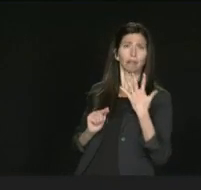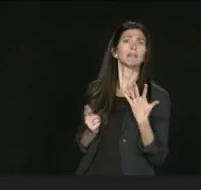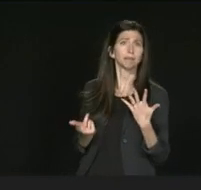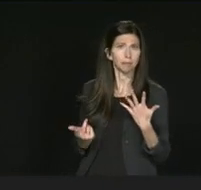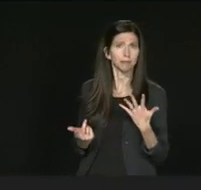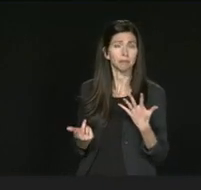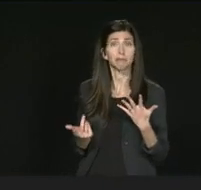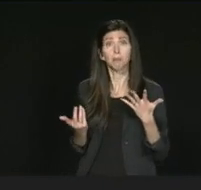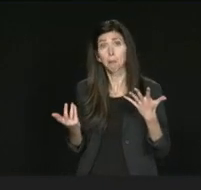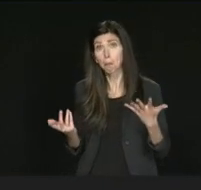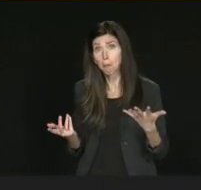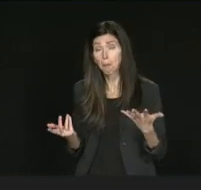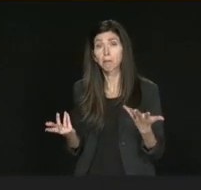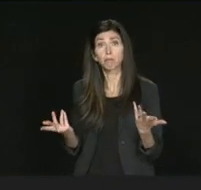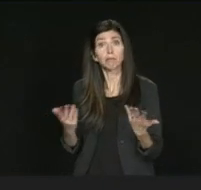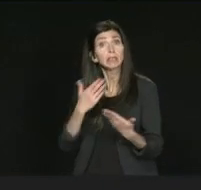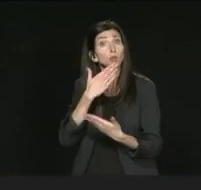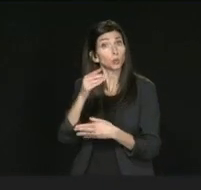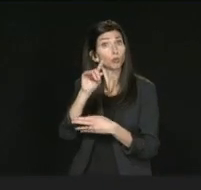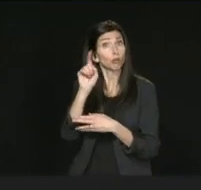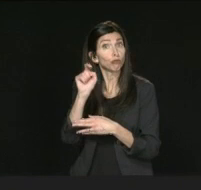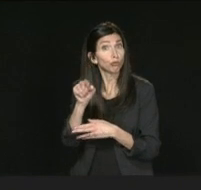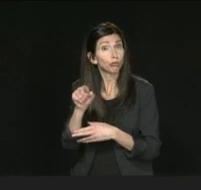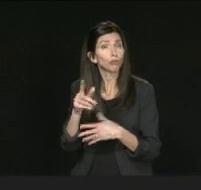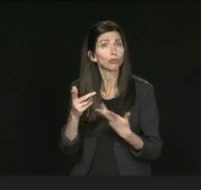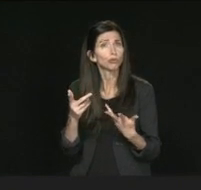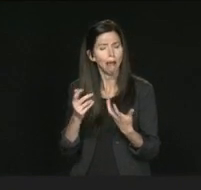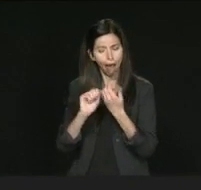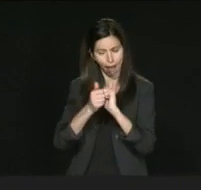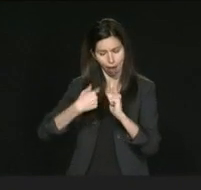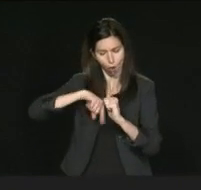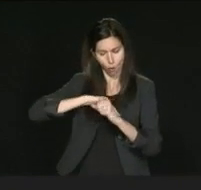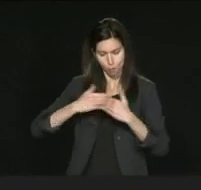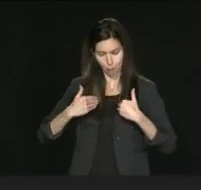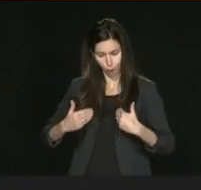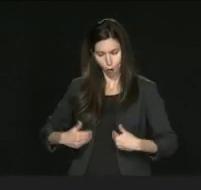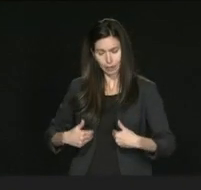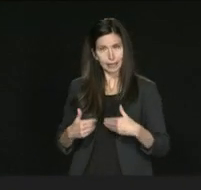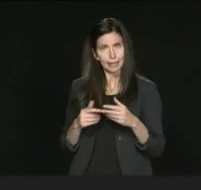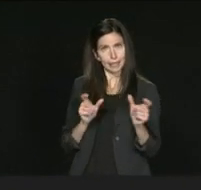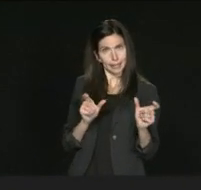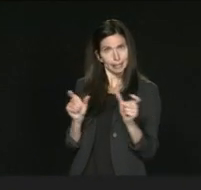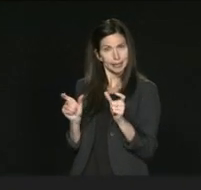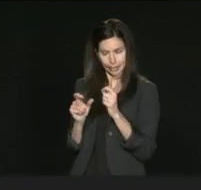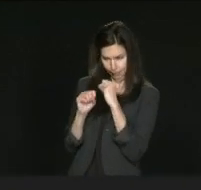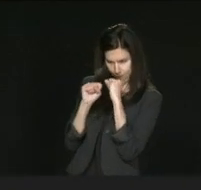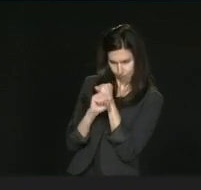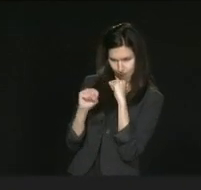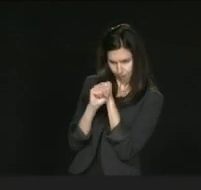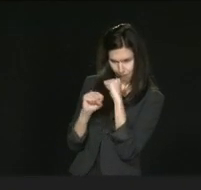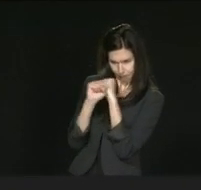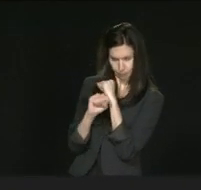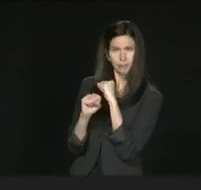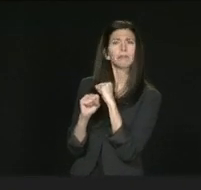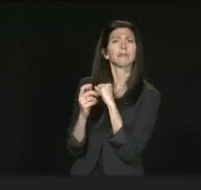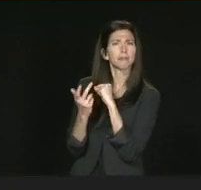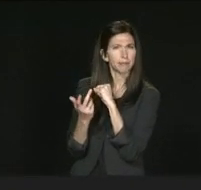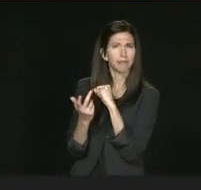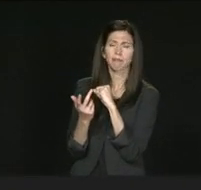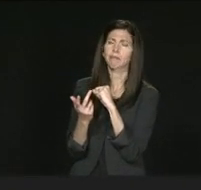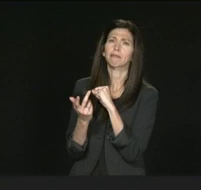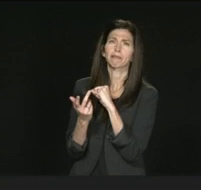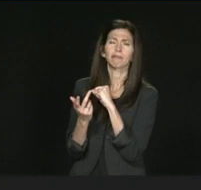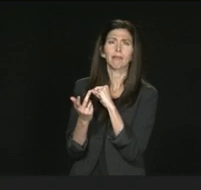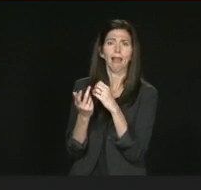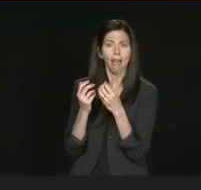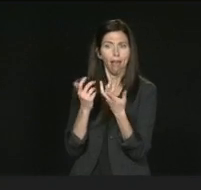that even the immune response to the virus itself is still needs to be understood. I'm sure there's a lot